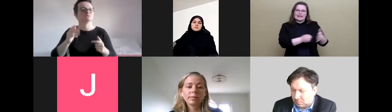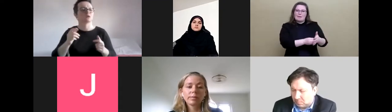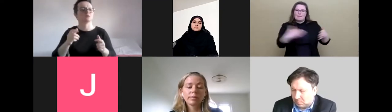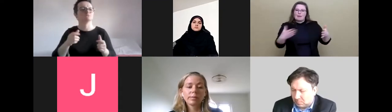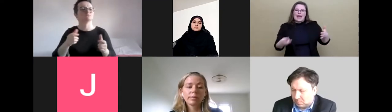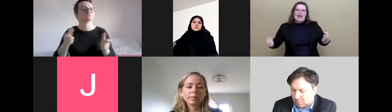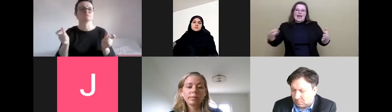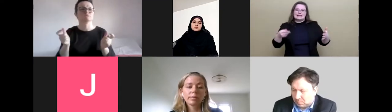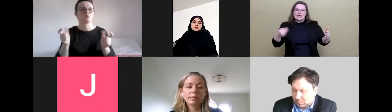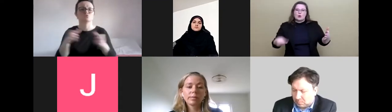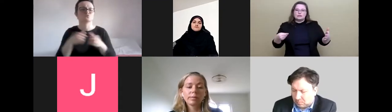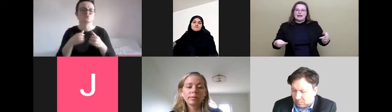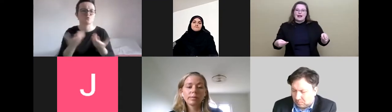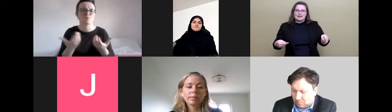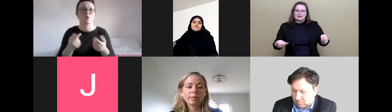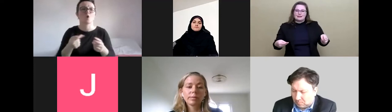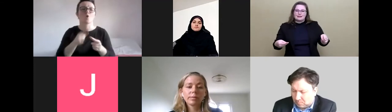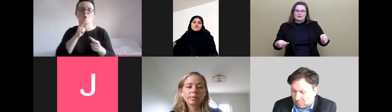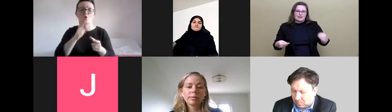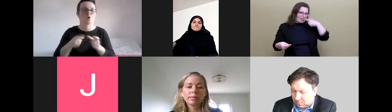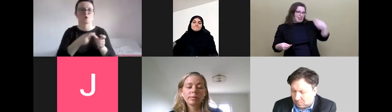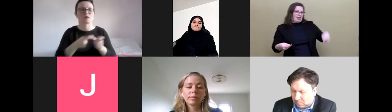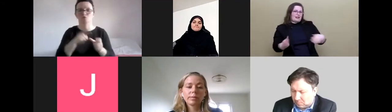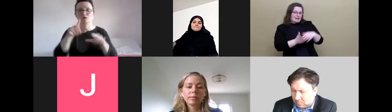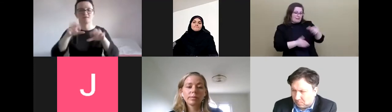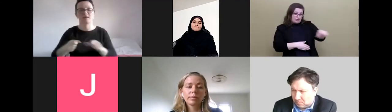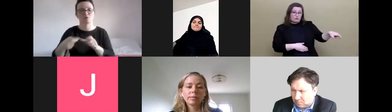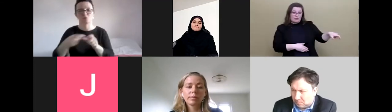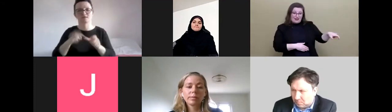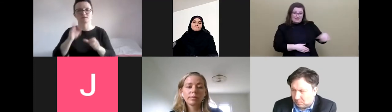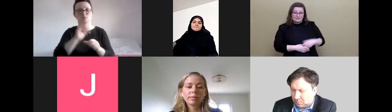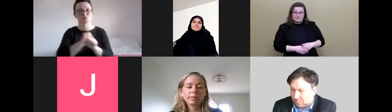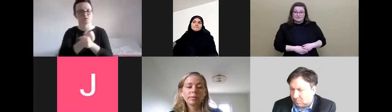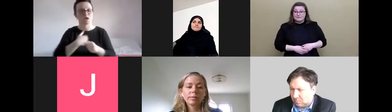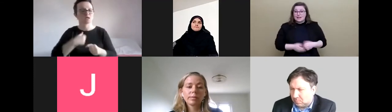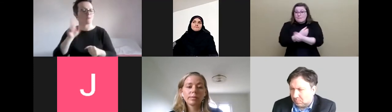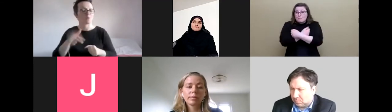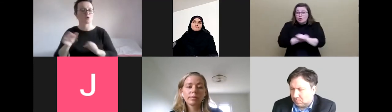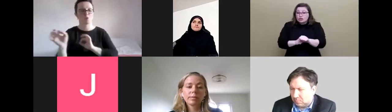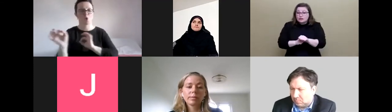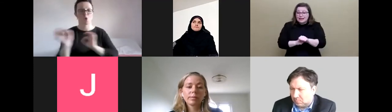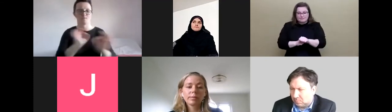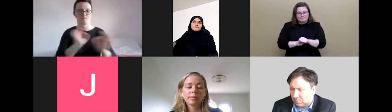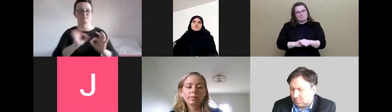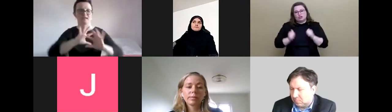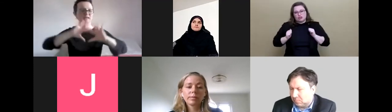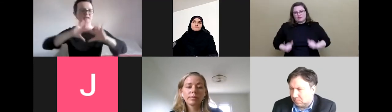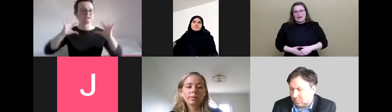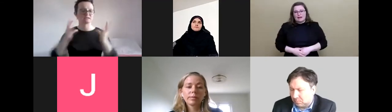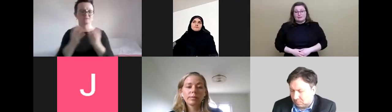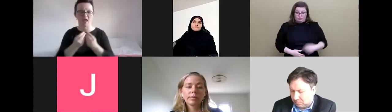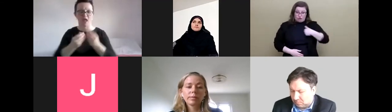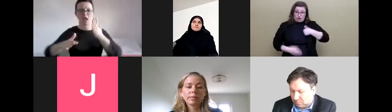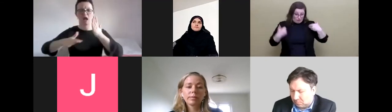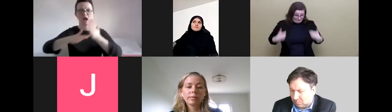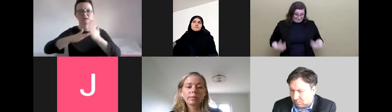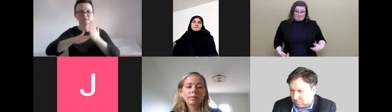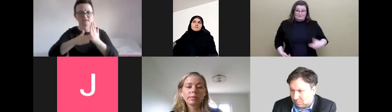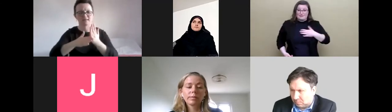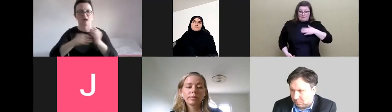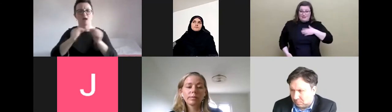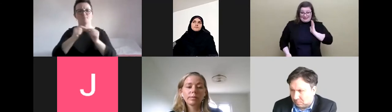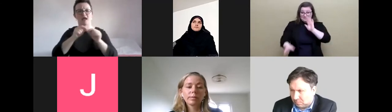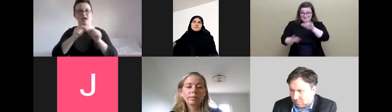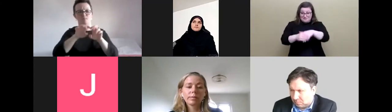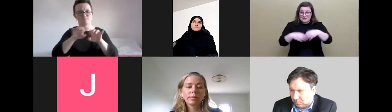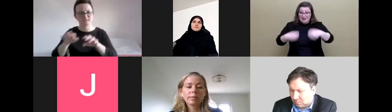costs on persons with disabilities. Unfortunately, this is not the case in Bosnia. If I want to attend an event in Bosnia,